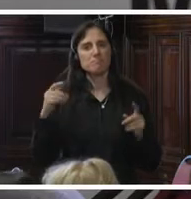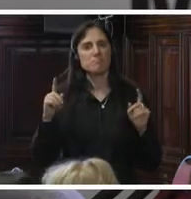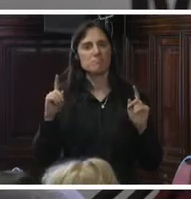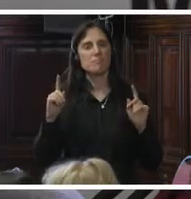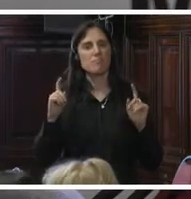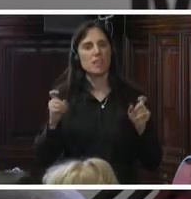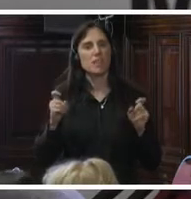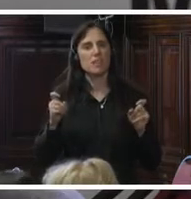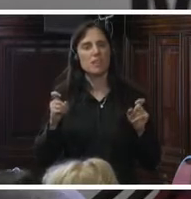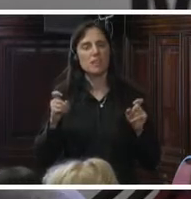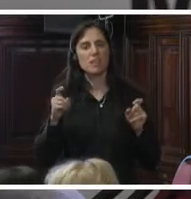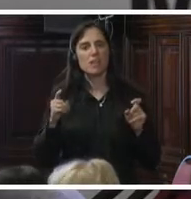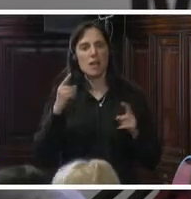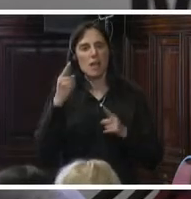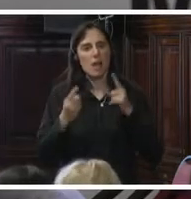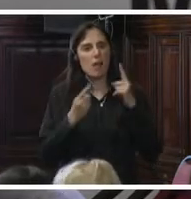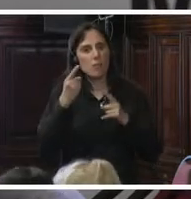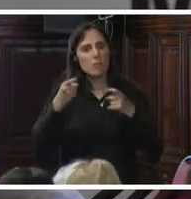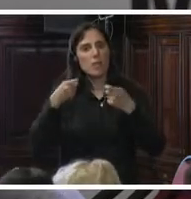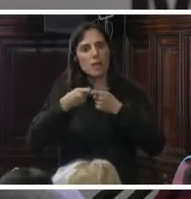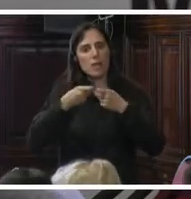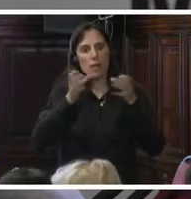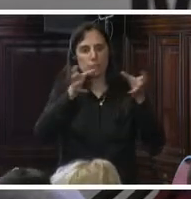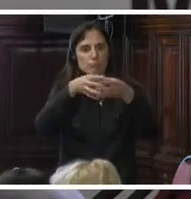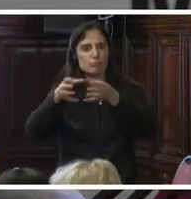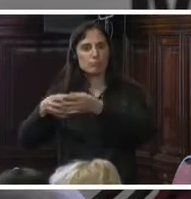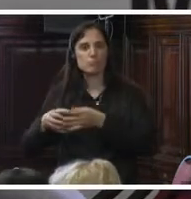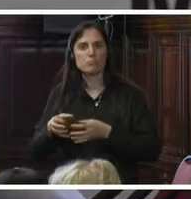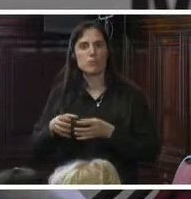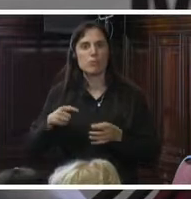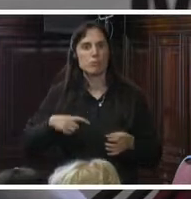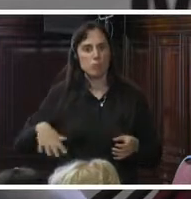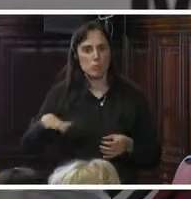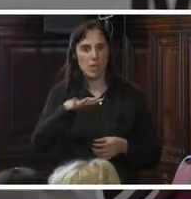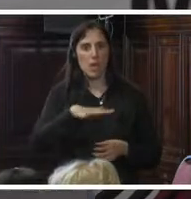society organizations, and we would have